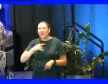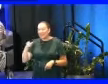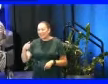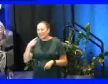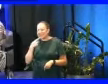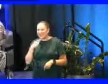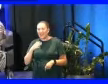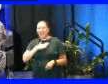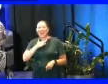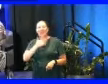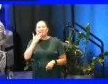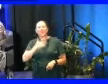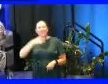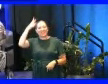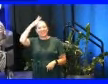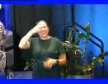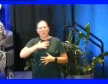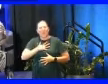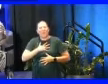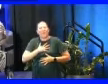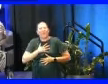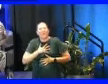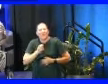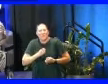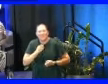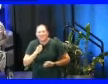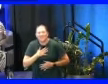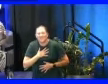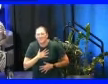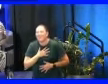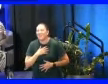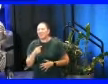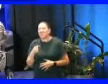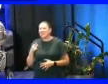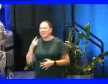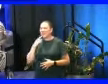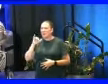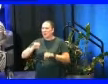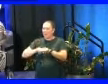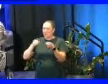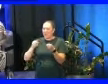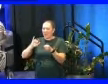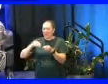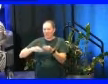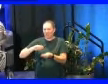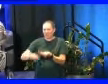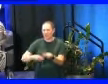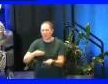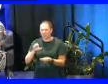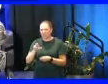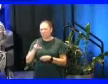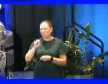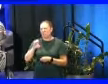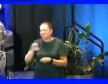said, happy birthday, Dad. And I got so emotional. He said, I'm going to break that generational curse that I had on you, because I